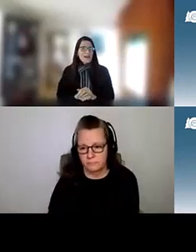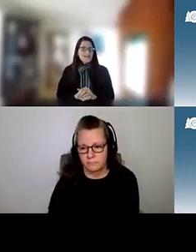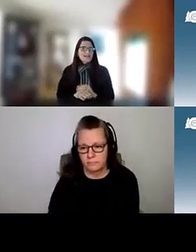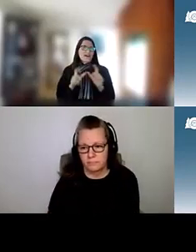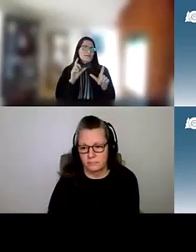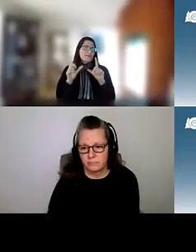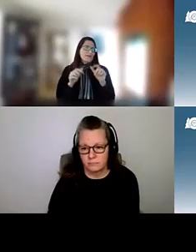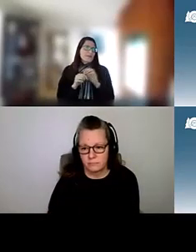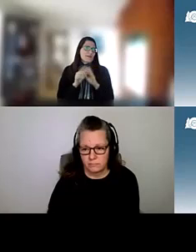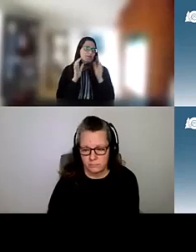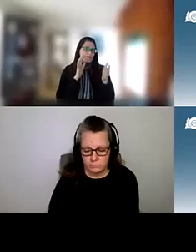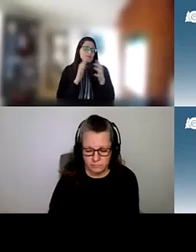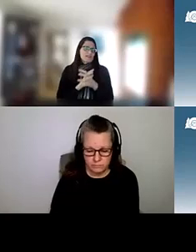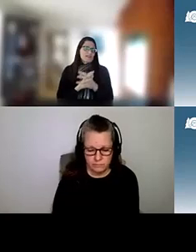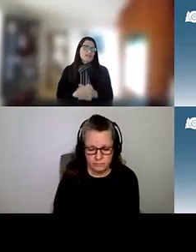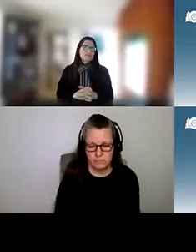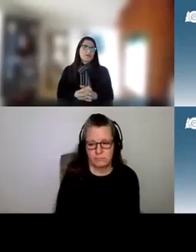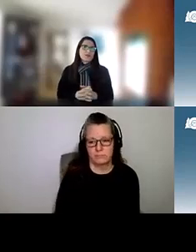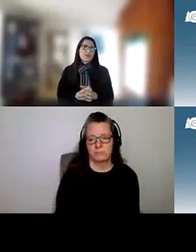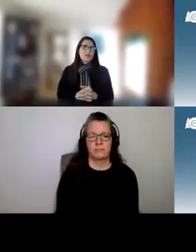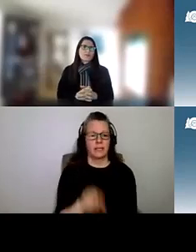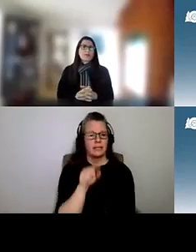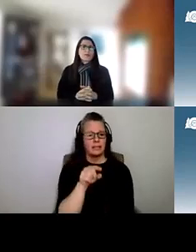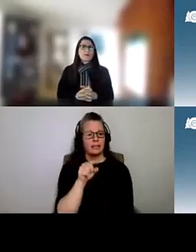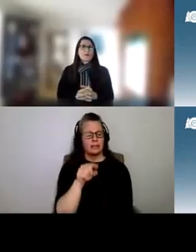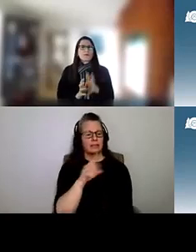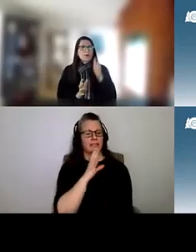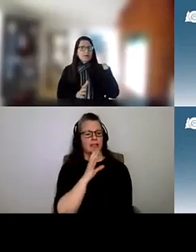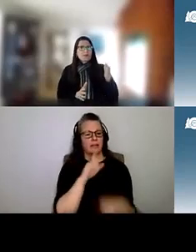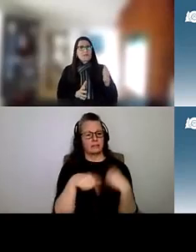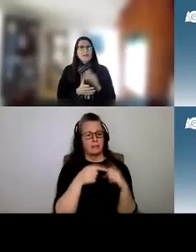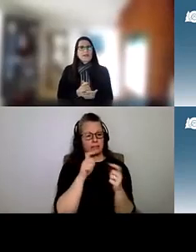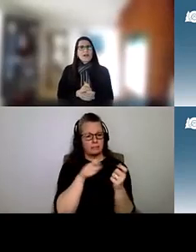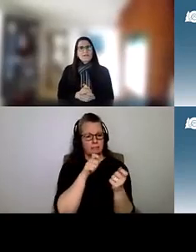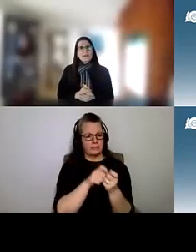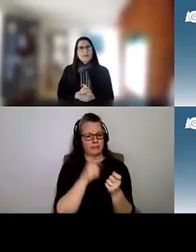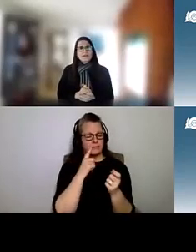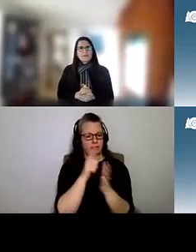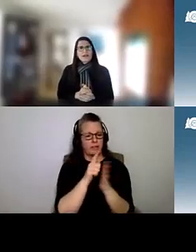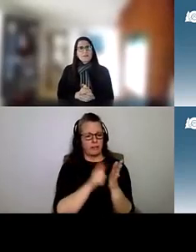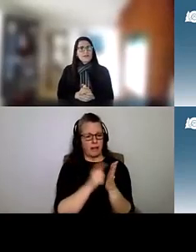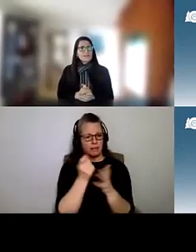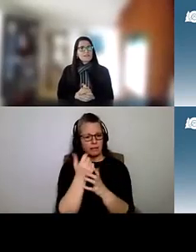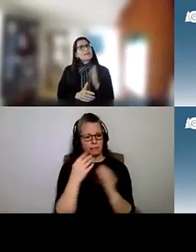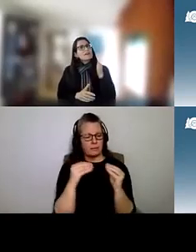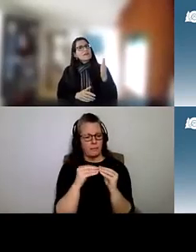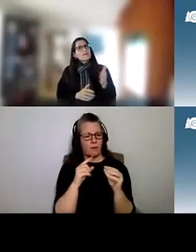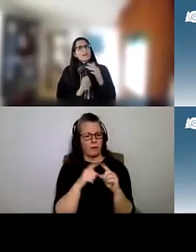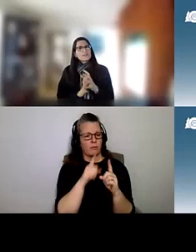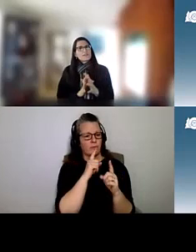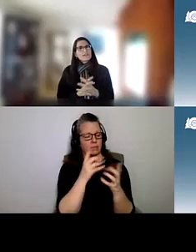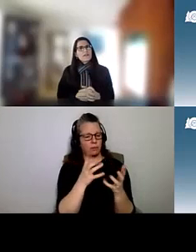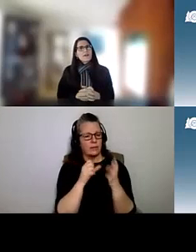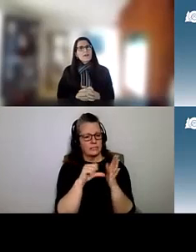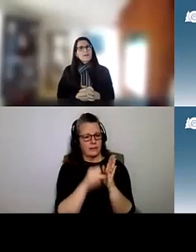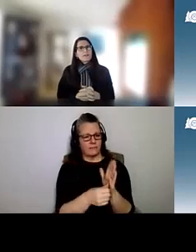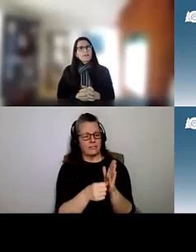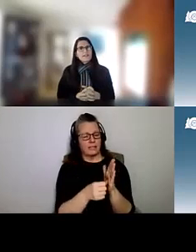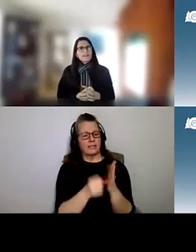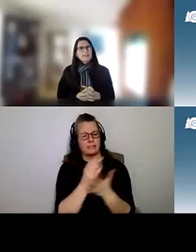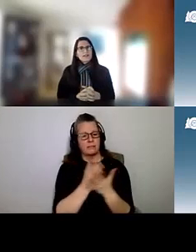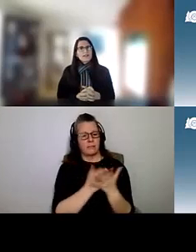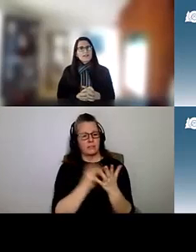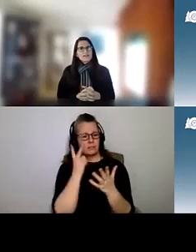This unpacks the specifics of the bill a little bit more, but what I really wanted to highlight are those elements that you see on